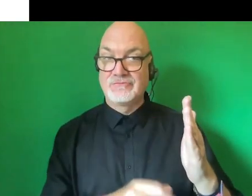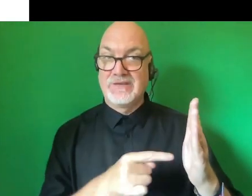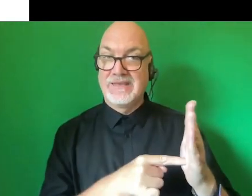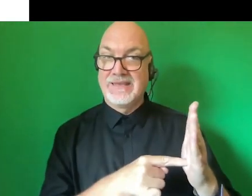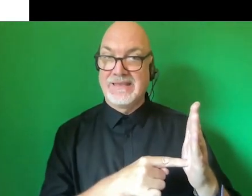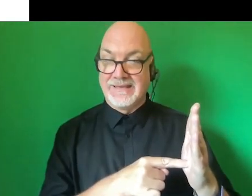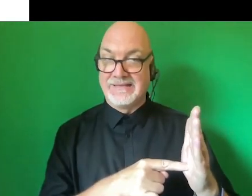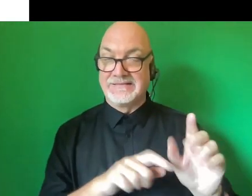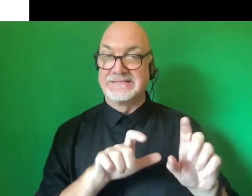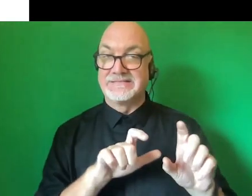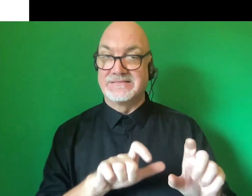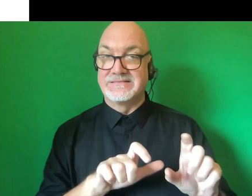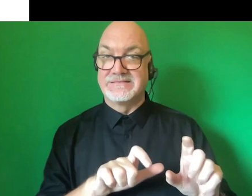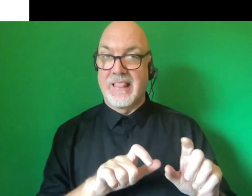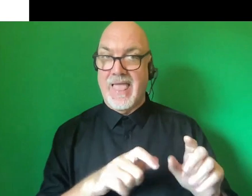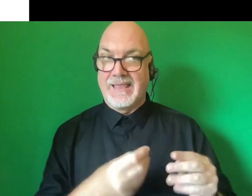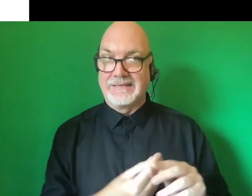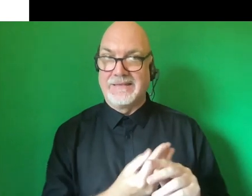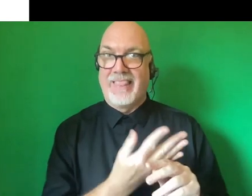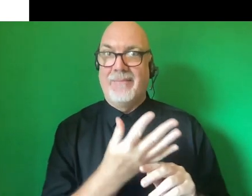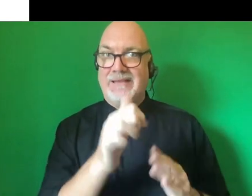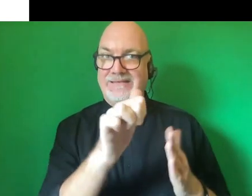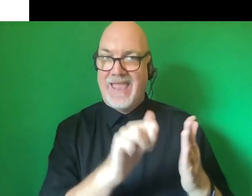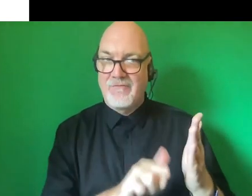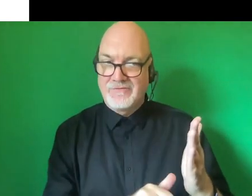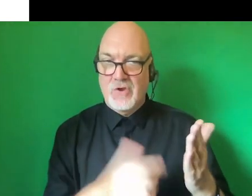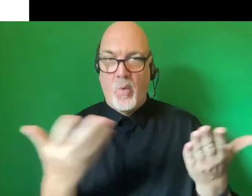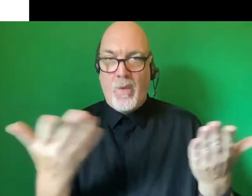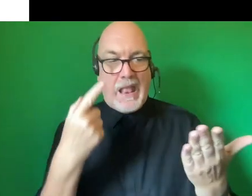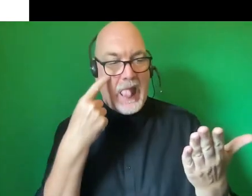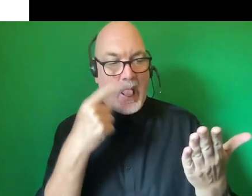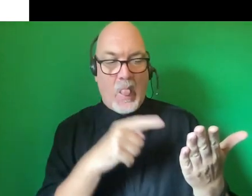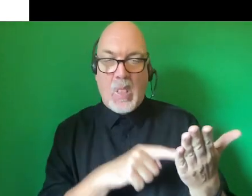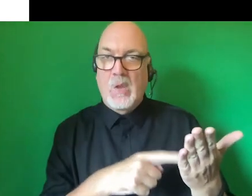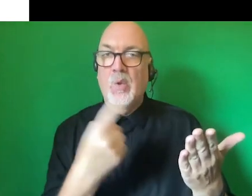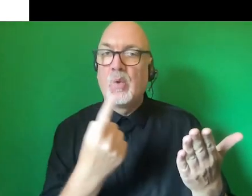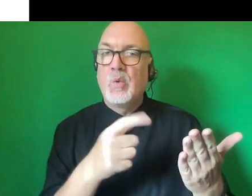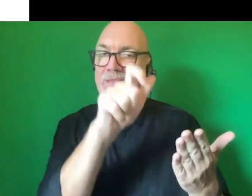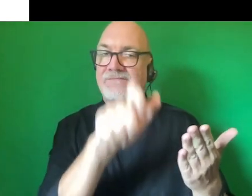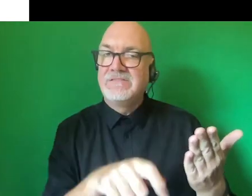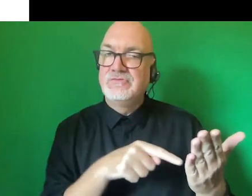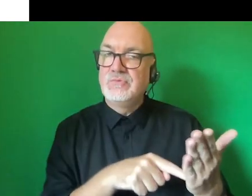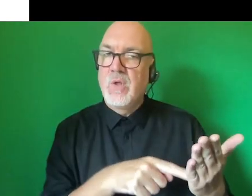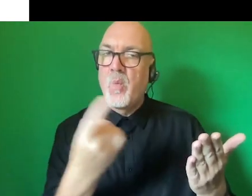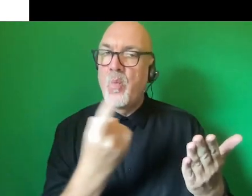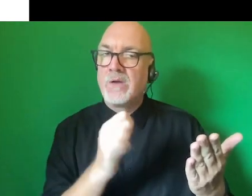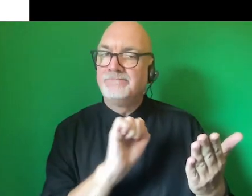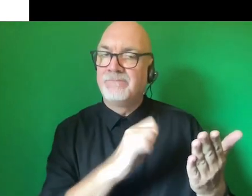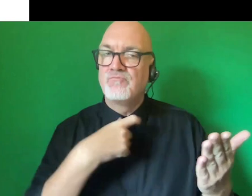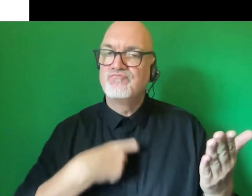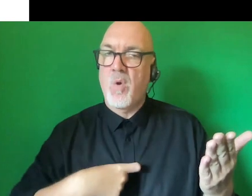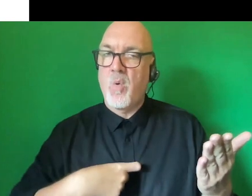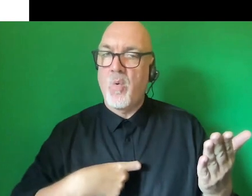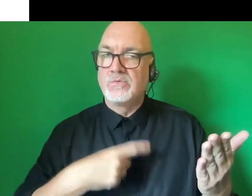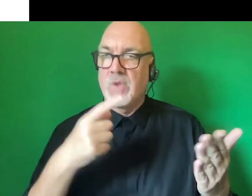directory. Directory is in evolution, but it's a place where you can look to see individuals and what